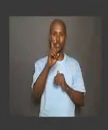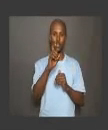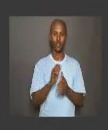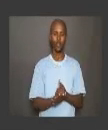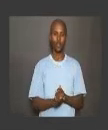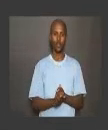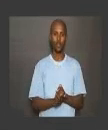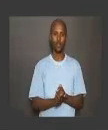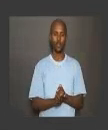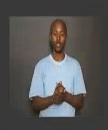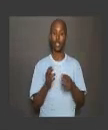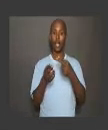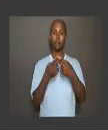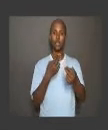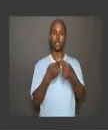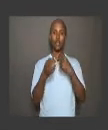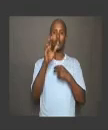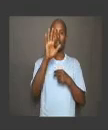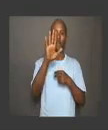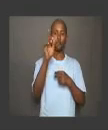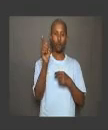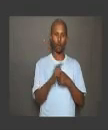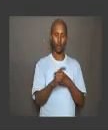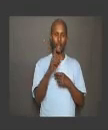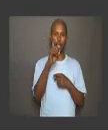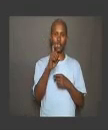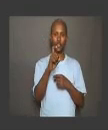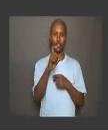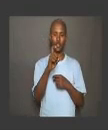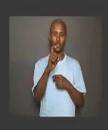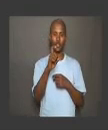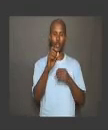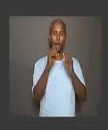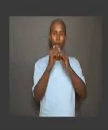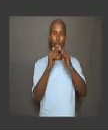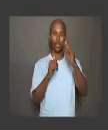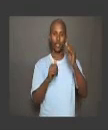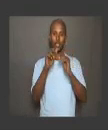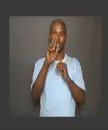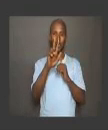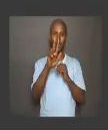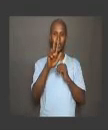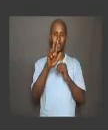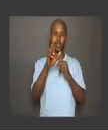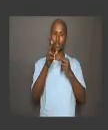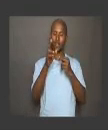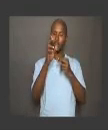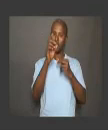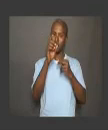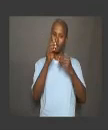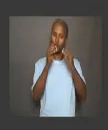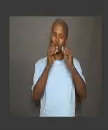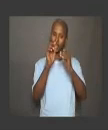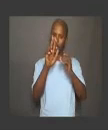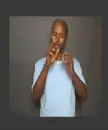4 minus x times 5 over x minus